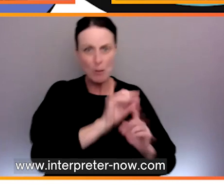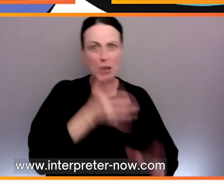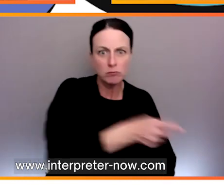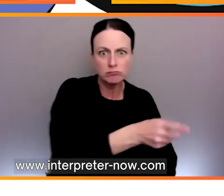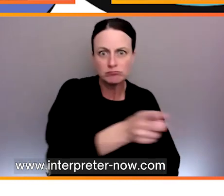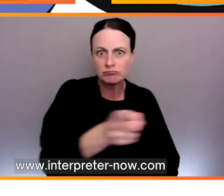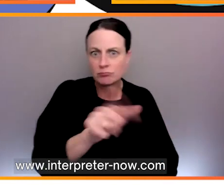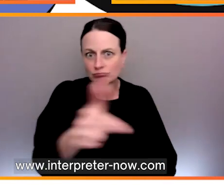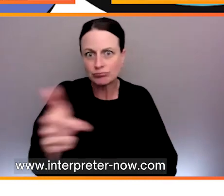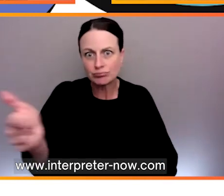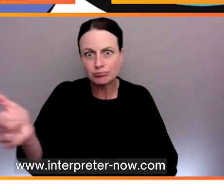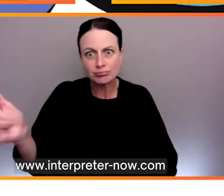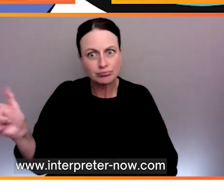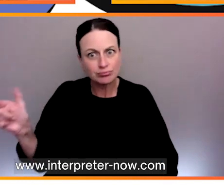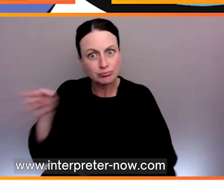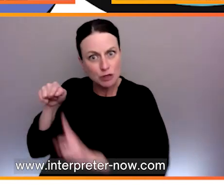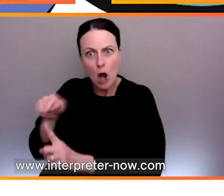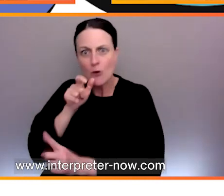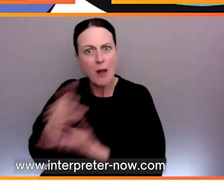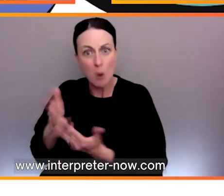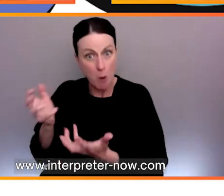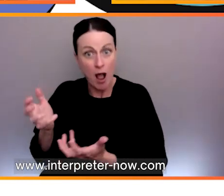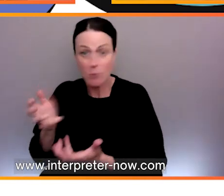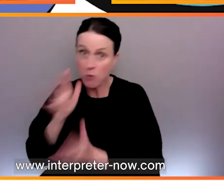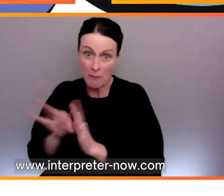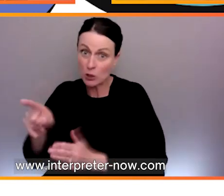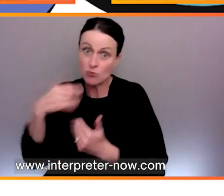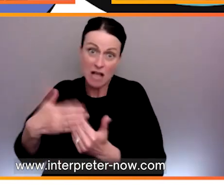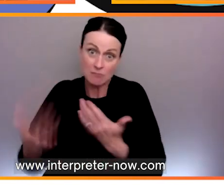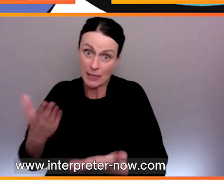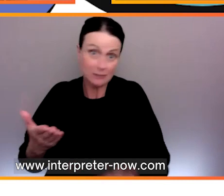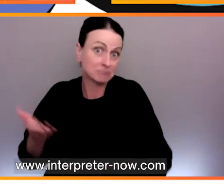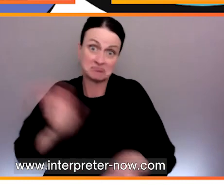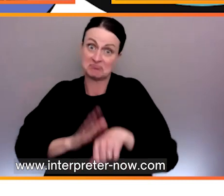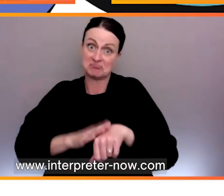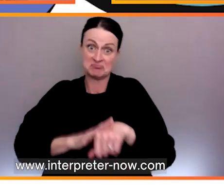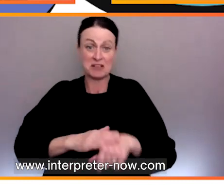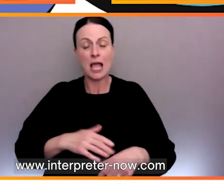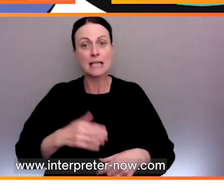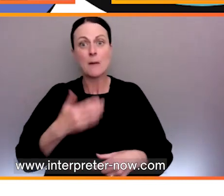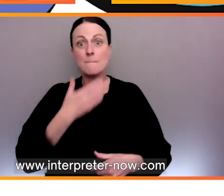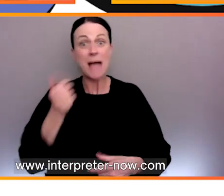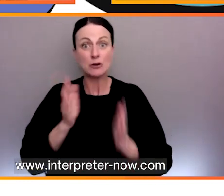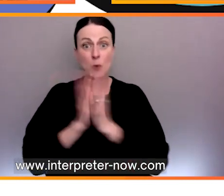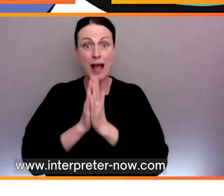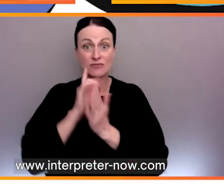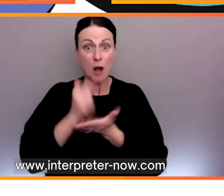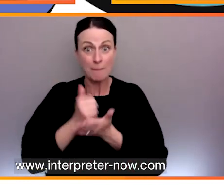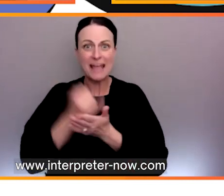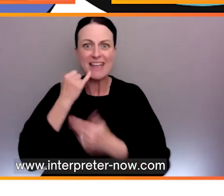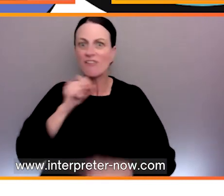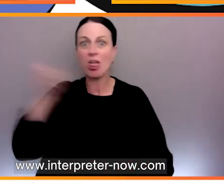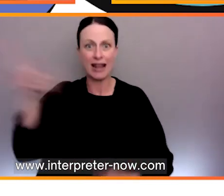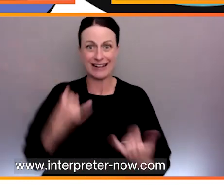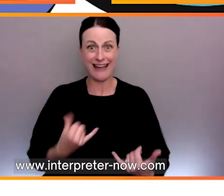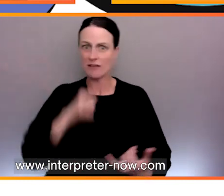target whoever it wants to target. They're just in a better position to seek help. And